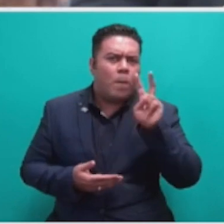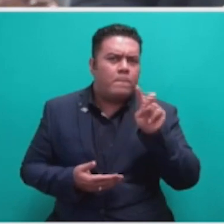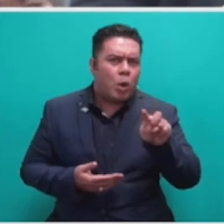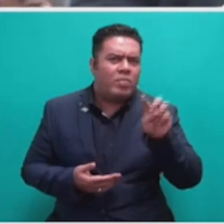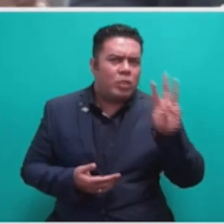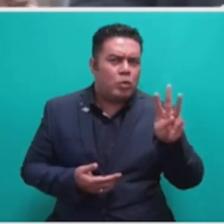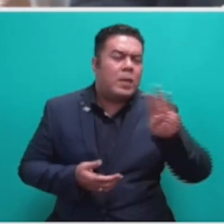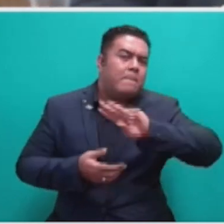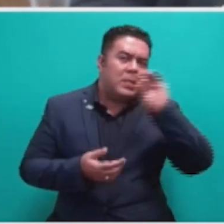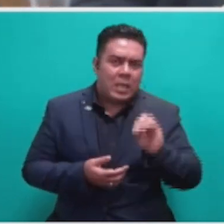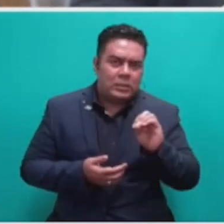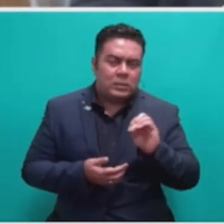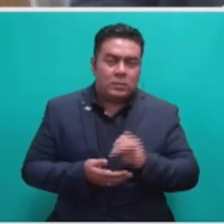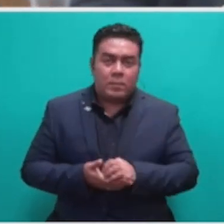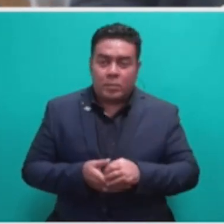while the